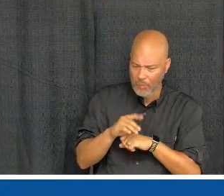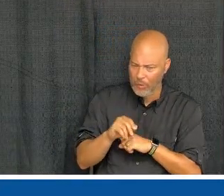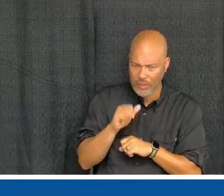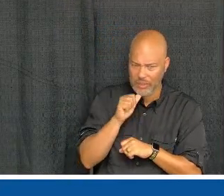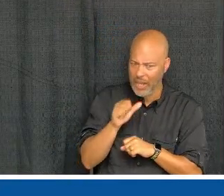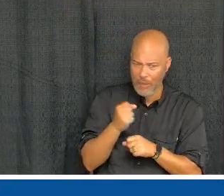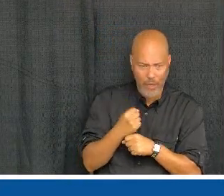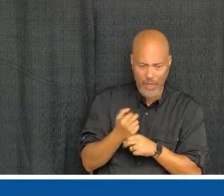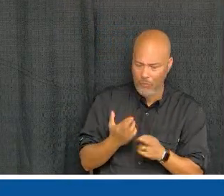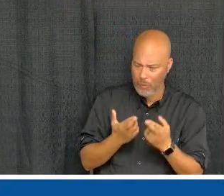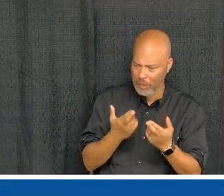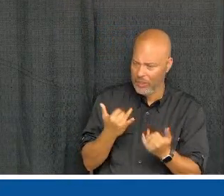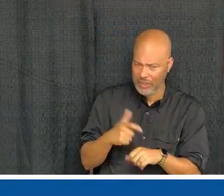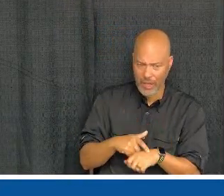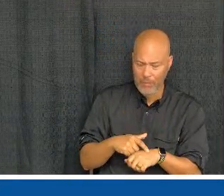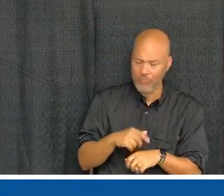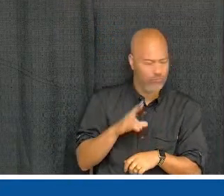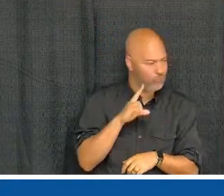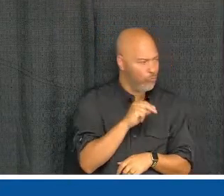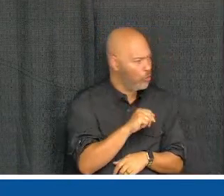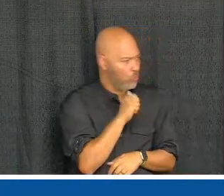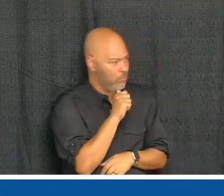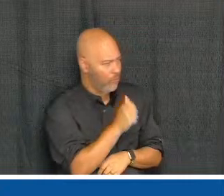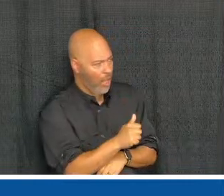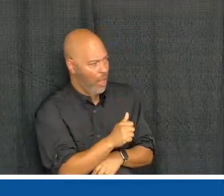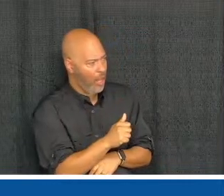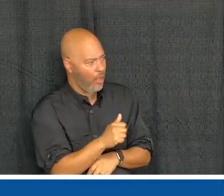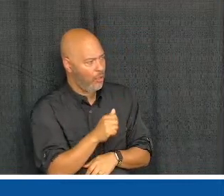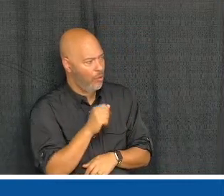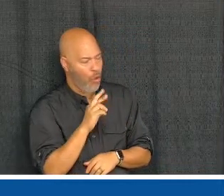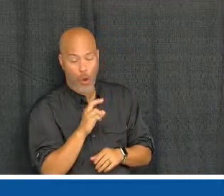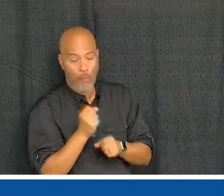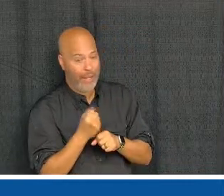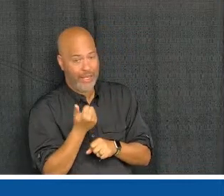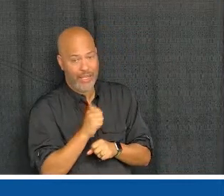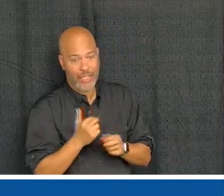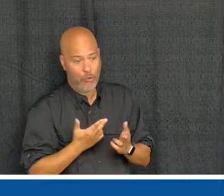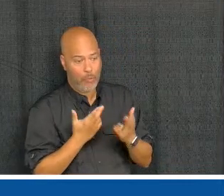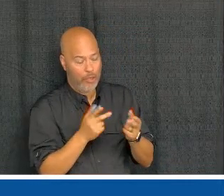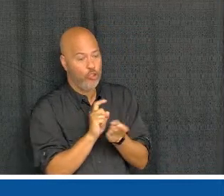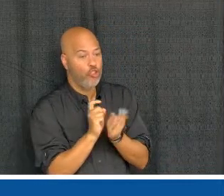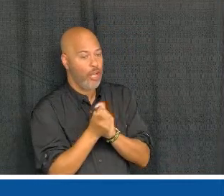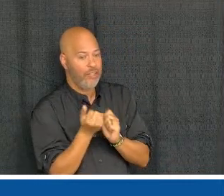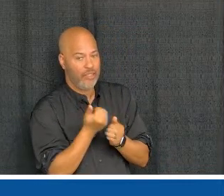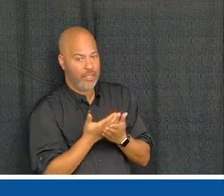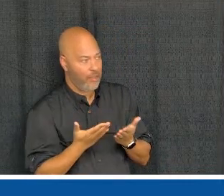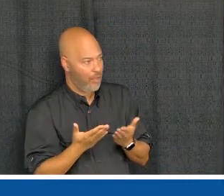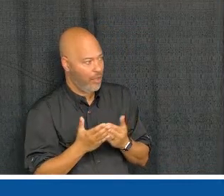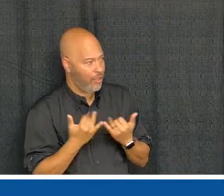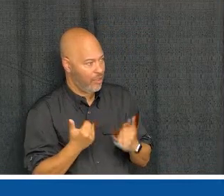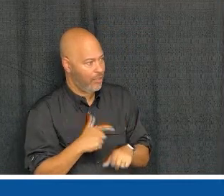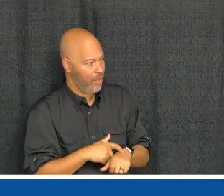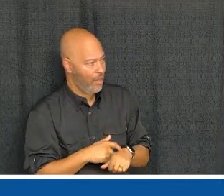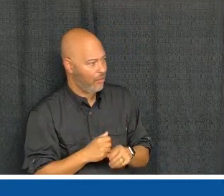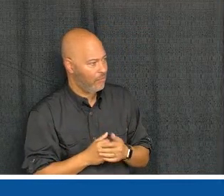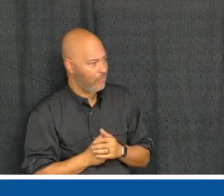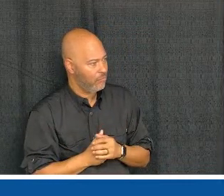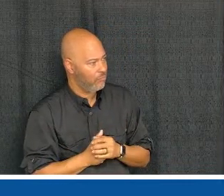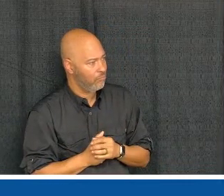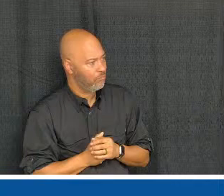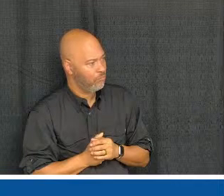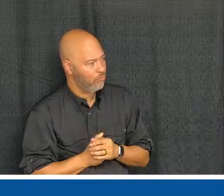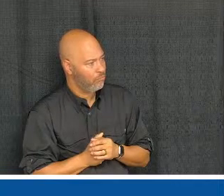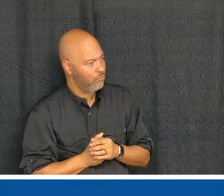make a recommendation this time? They did not make a recommendation or make any recommendations to change anything in it at this time.